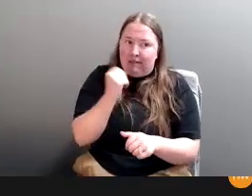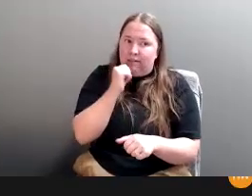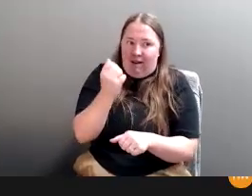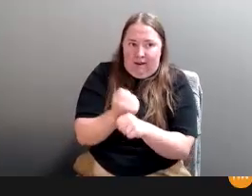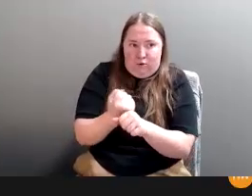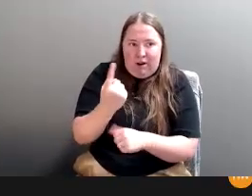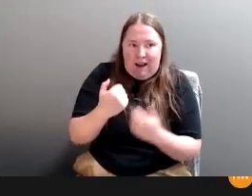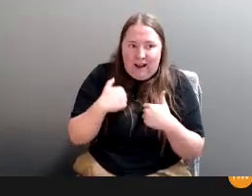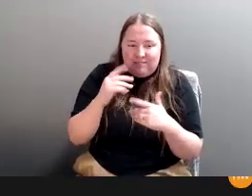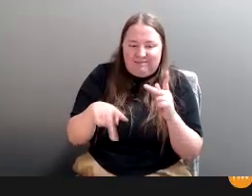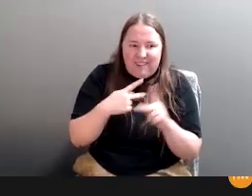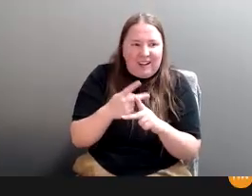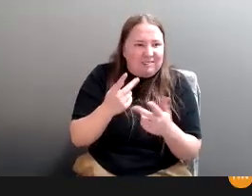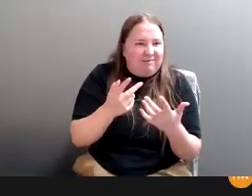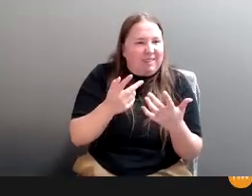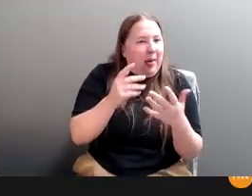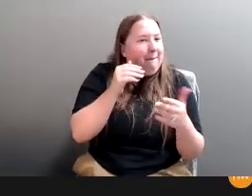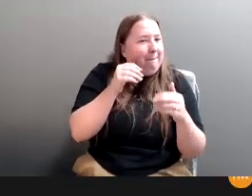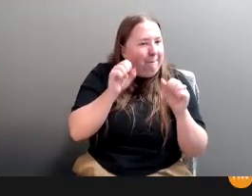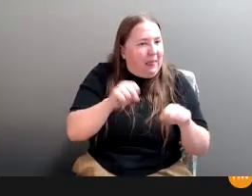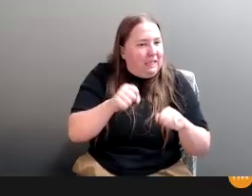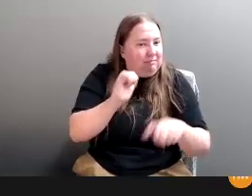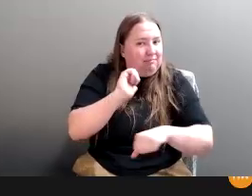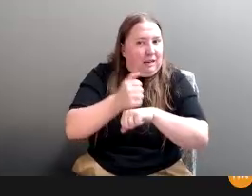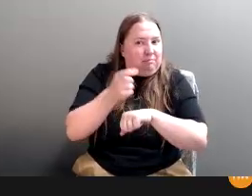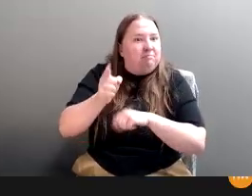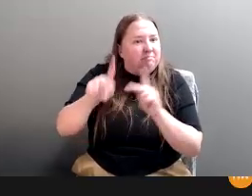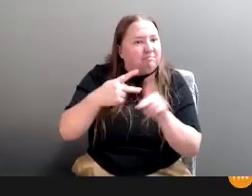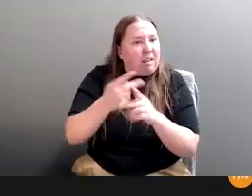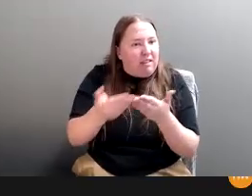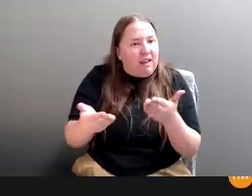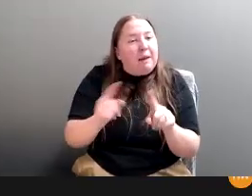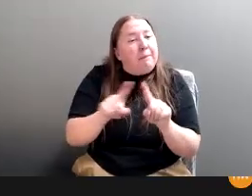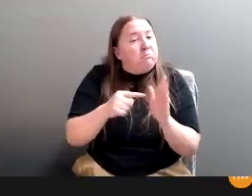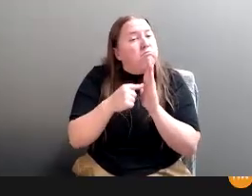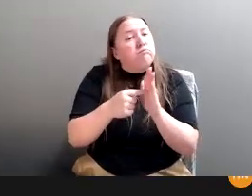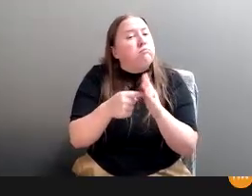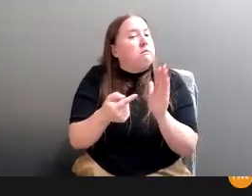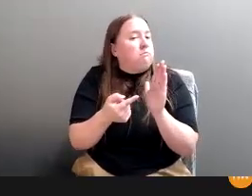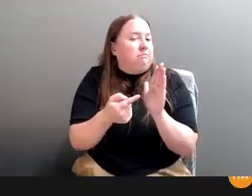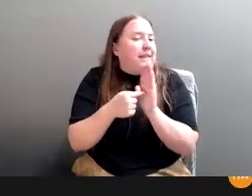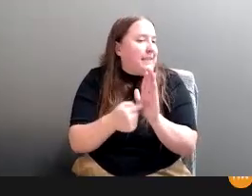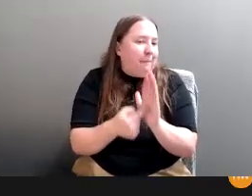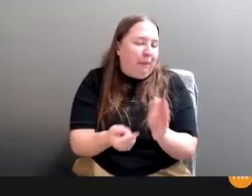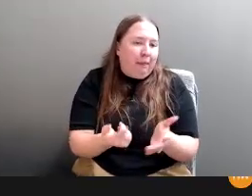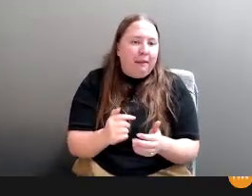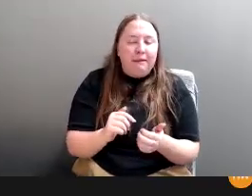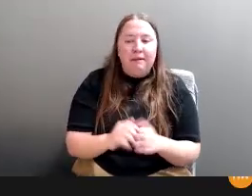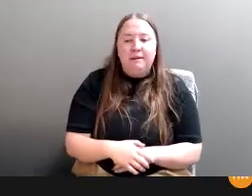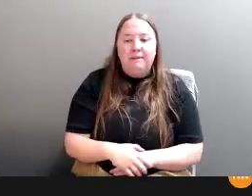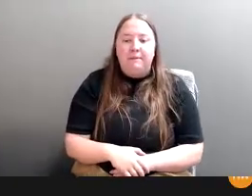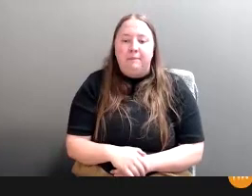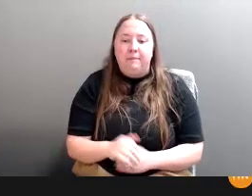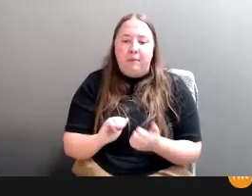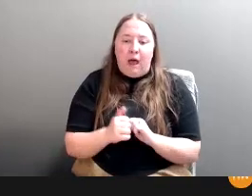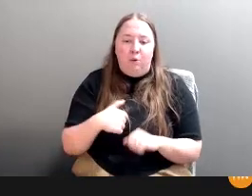or the information, the ability to set up this kind of thing, but I'm really just showing you as an example of some of the ways that I think we